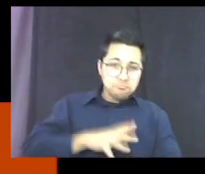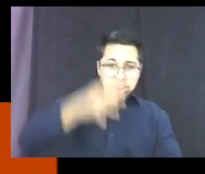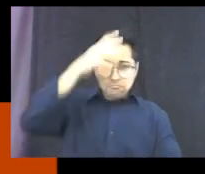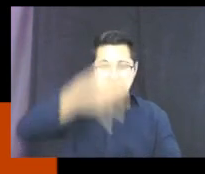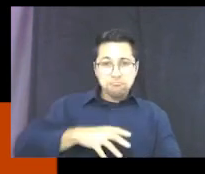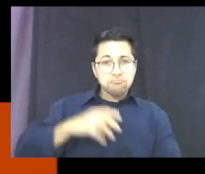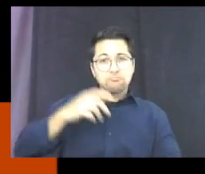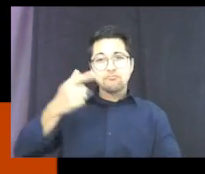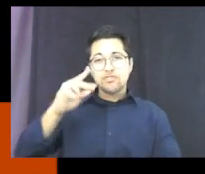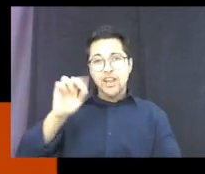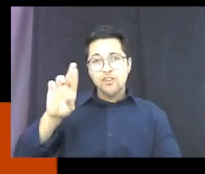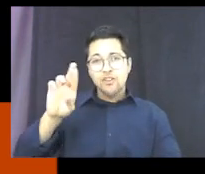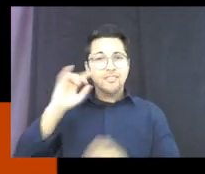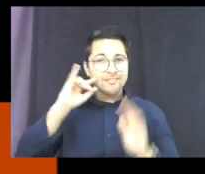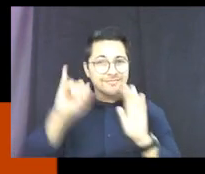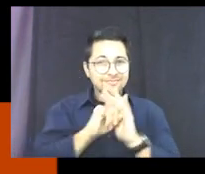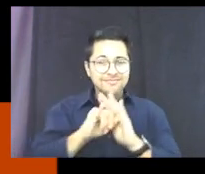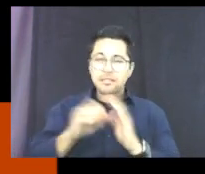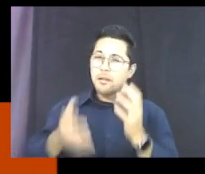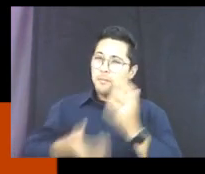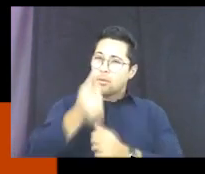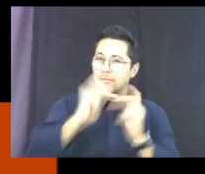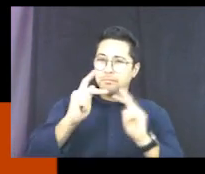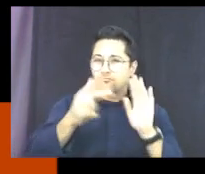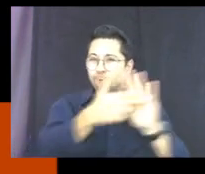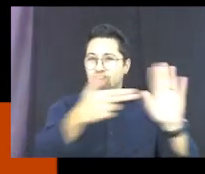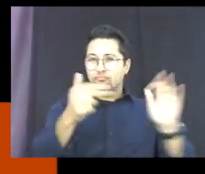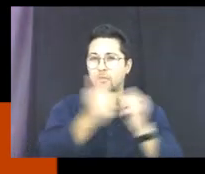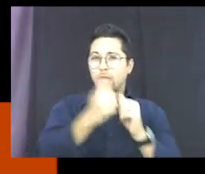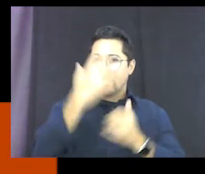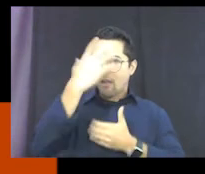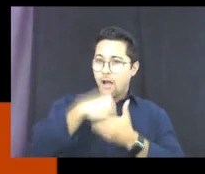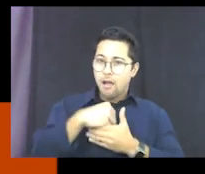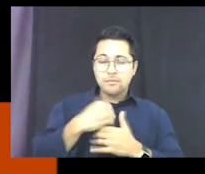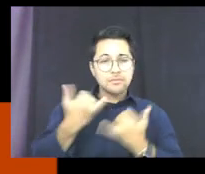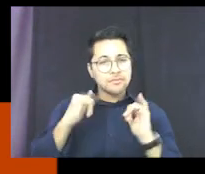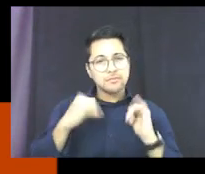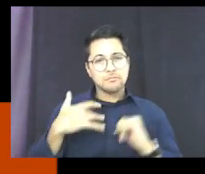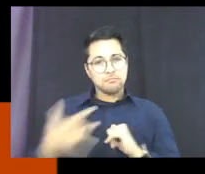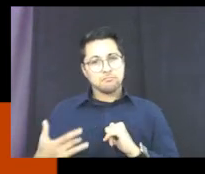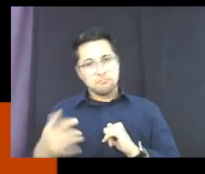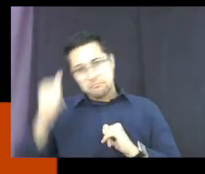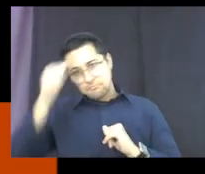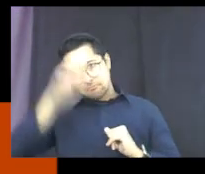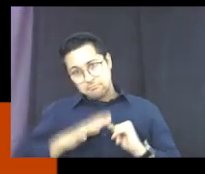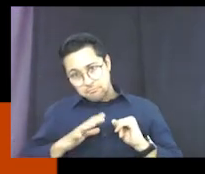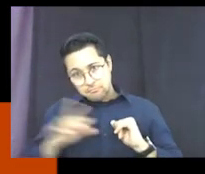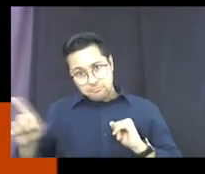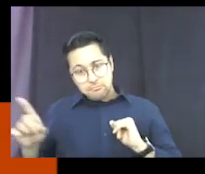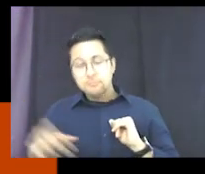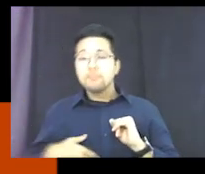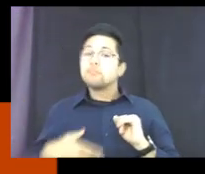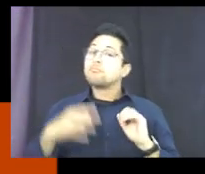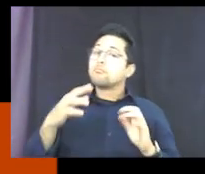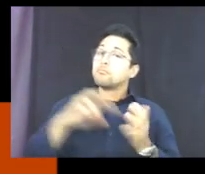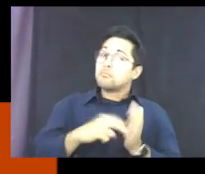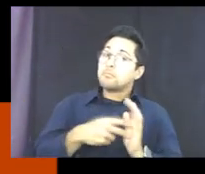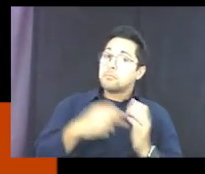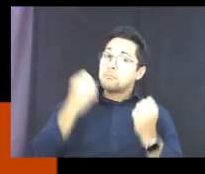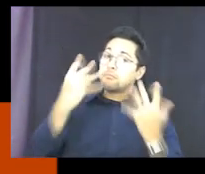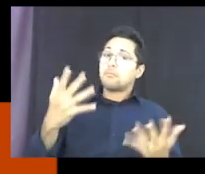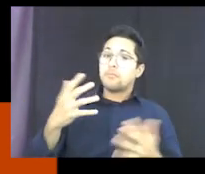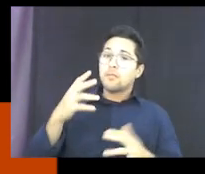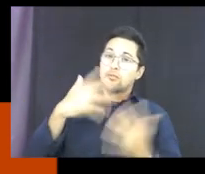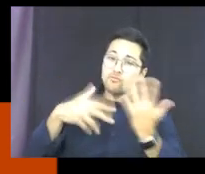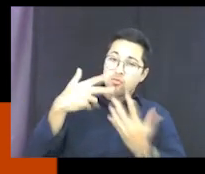the majority of people diagnosed with autism still tend to be male. As a result, many social and support groups